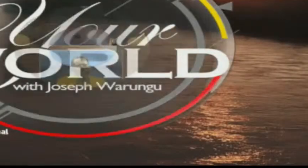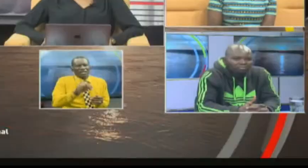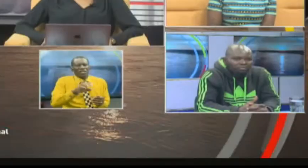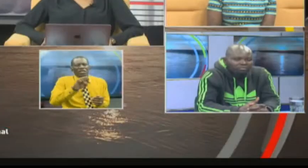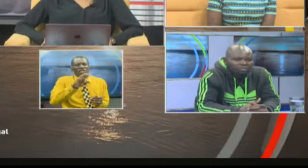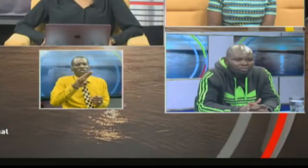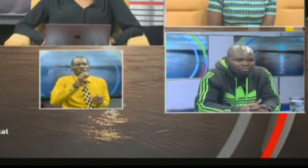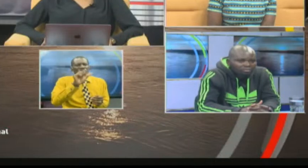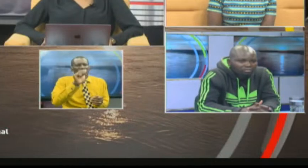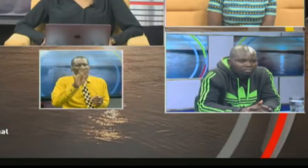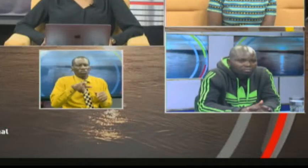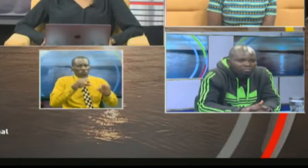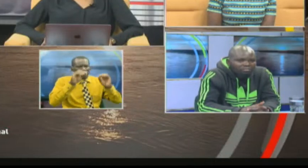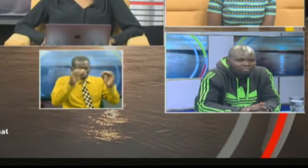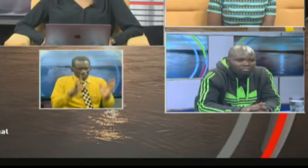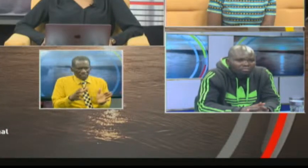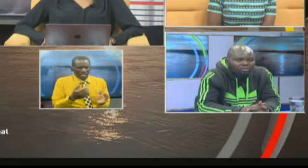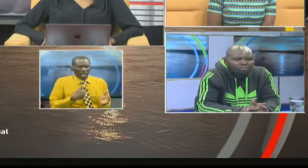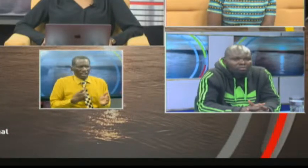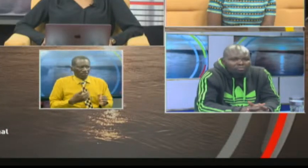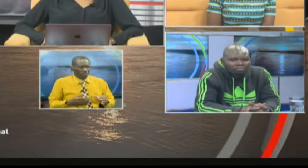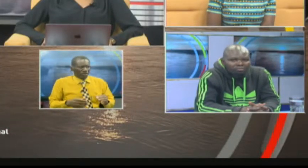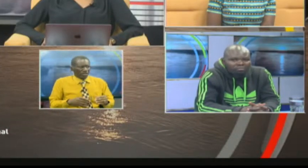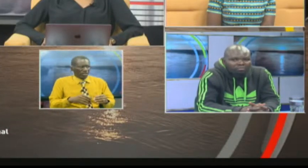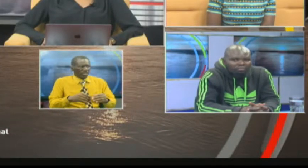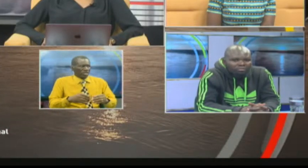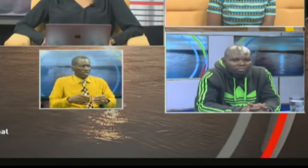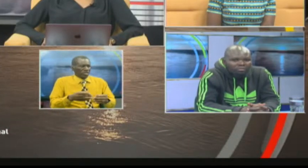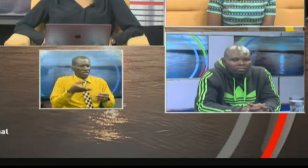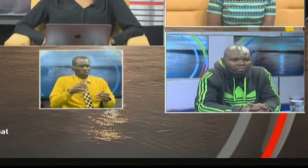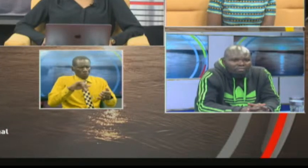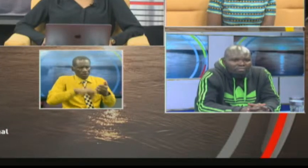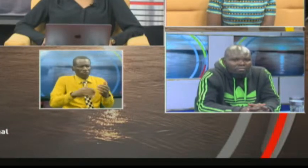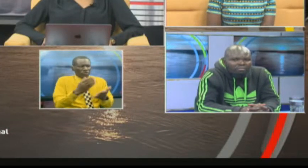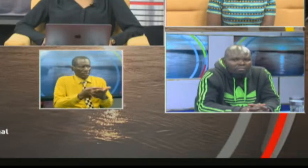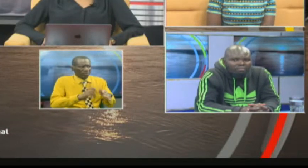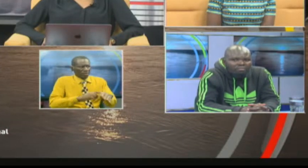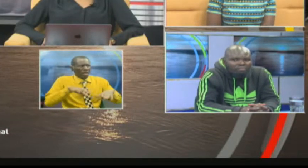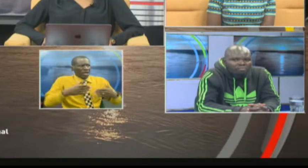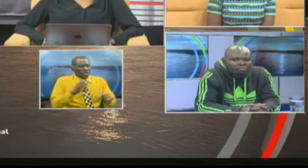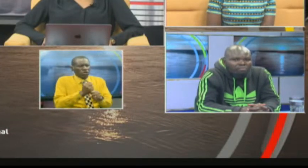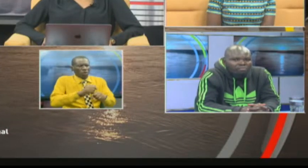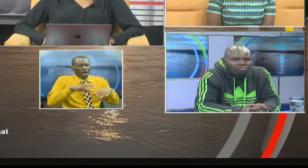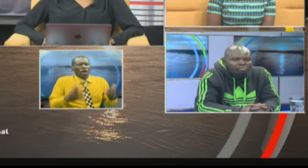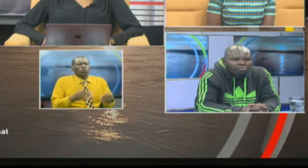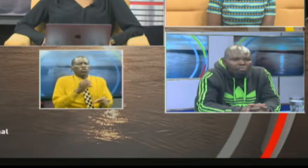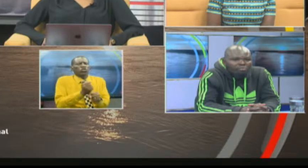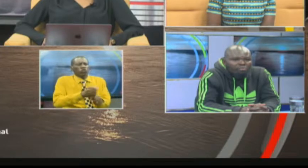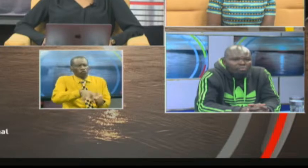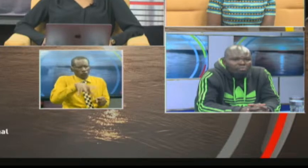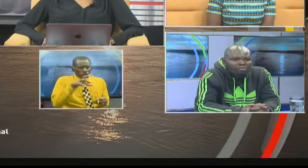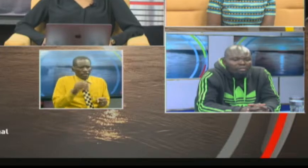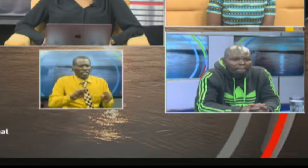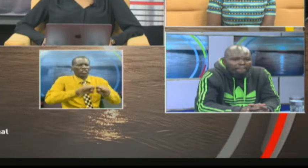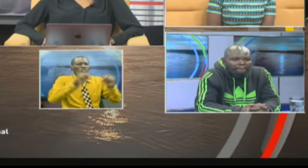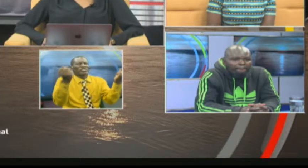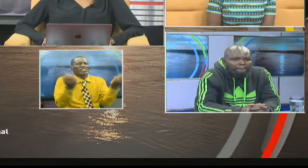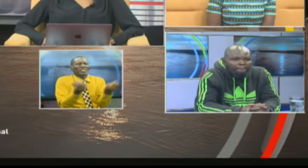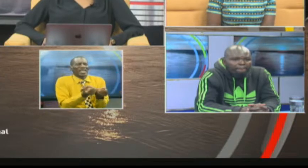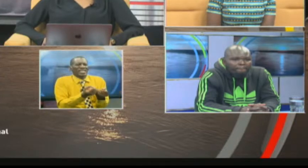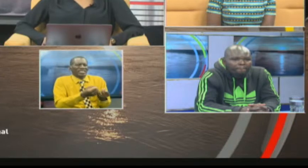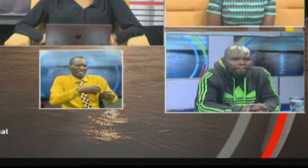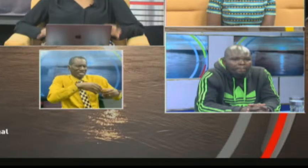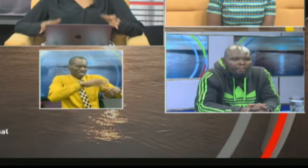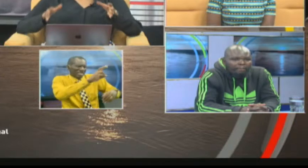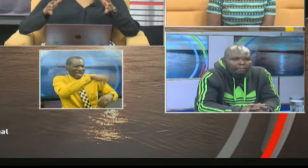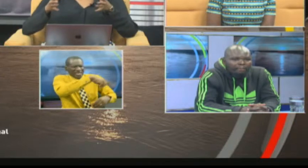you're a teacher and have been a teacher for a while. How does it work for you, and do you find societal